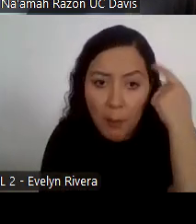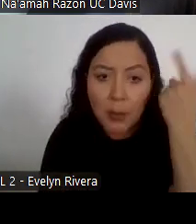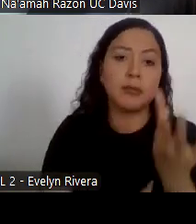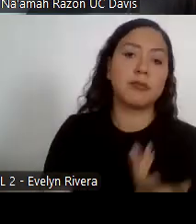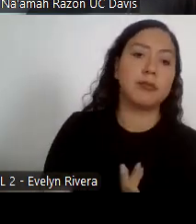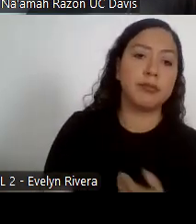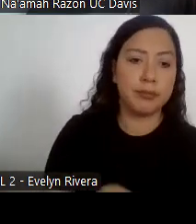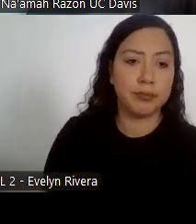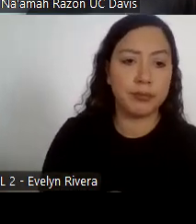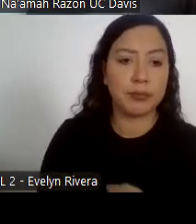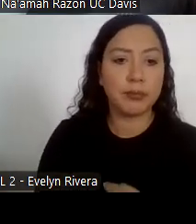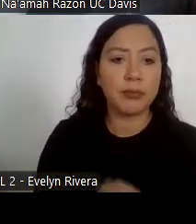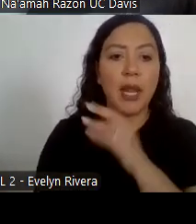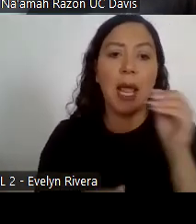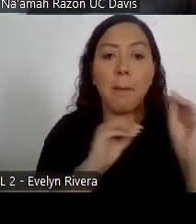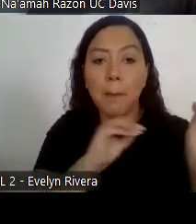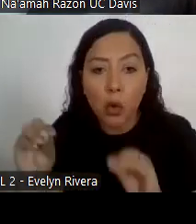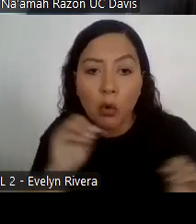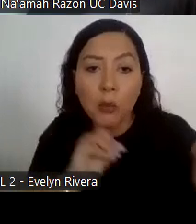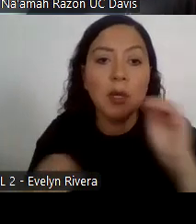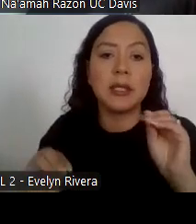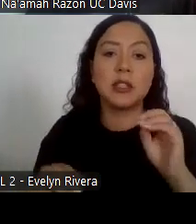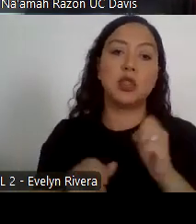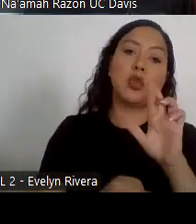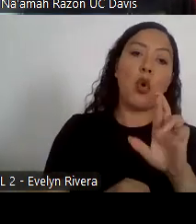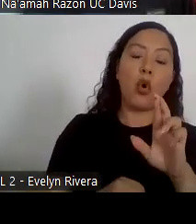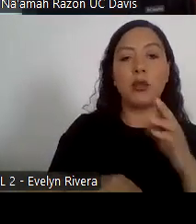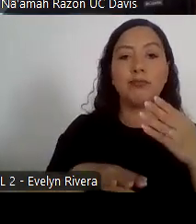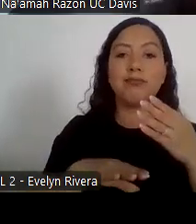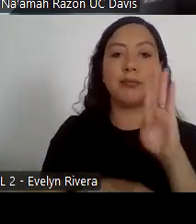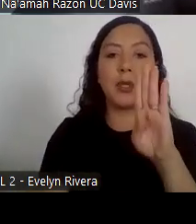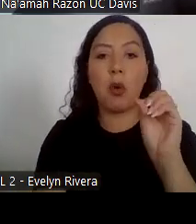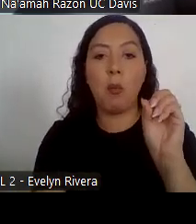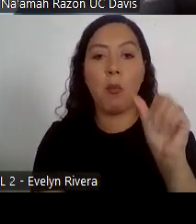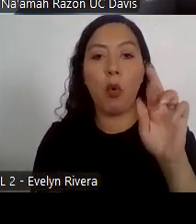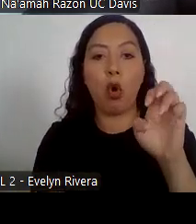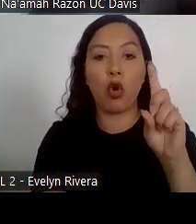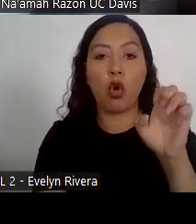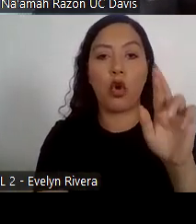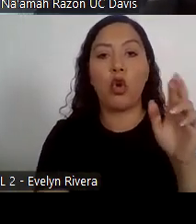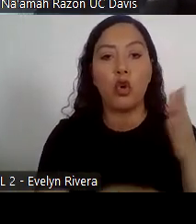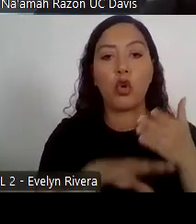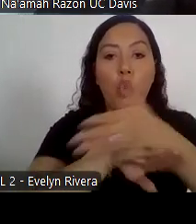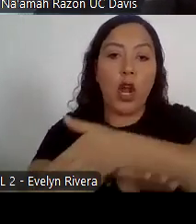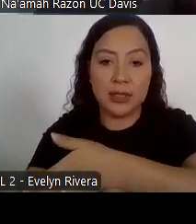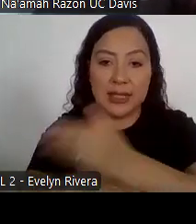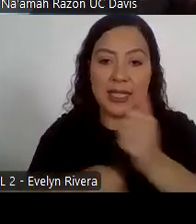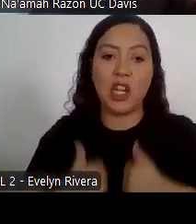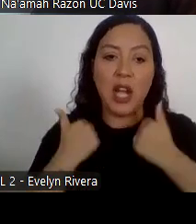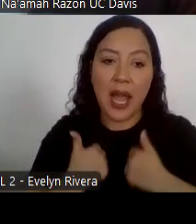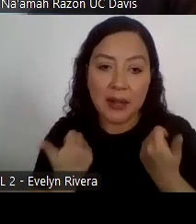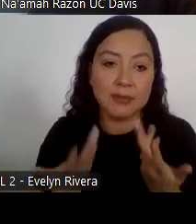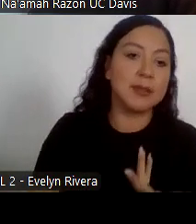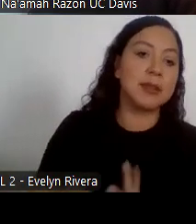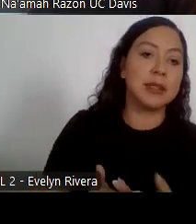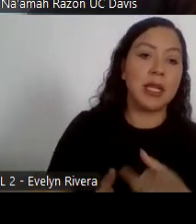And how can people who work in dementia or in legal supports for migrants understand this kind of intersection better?